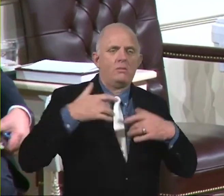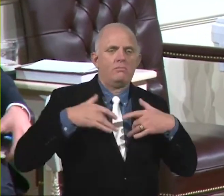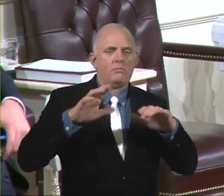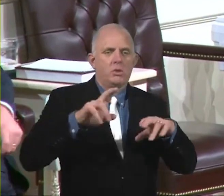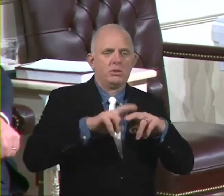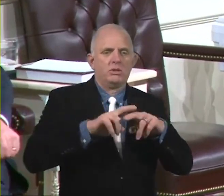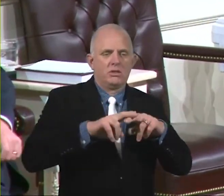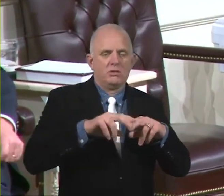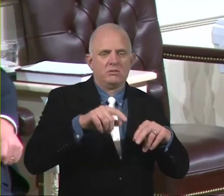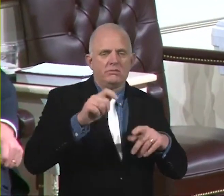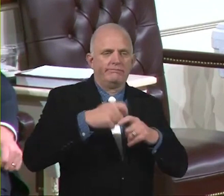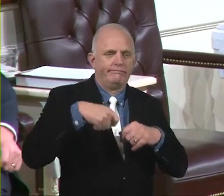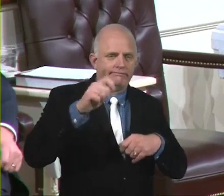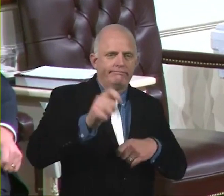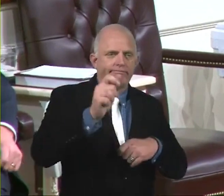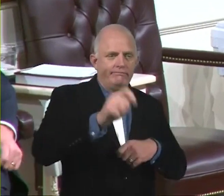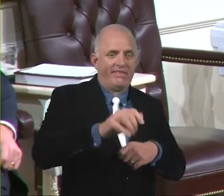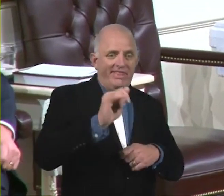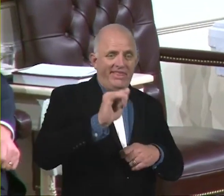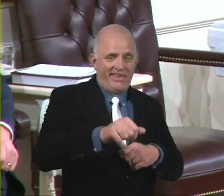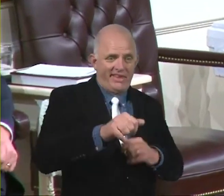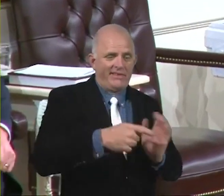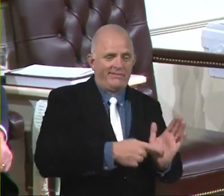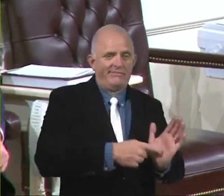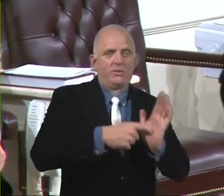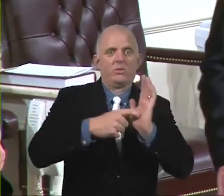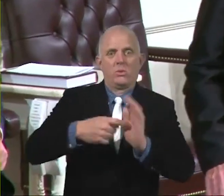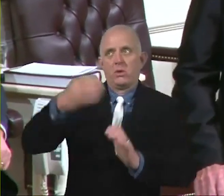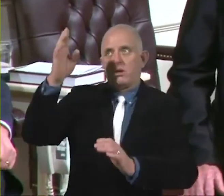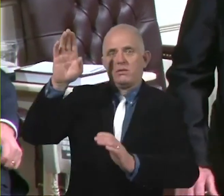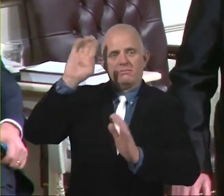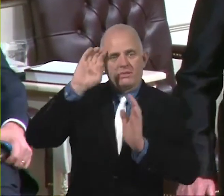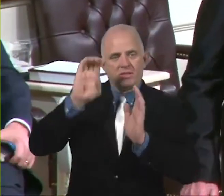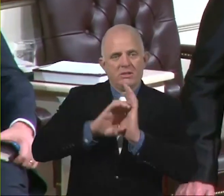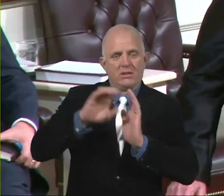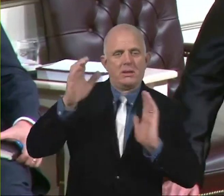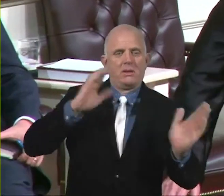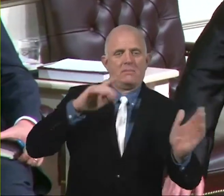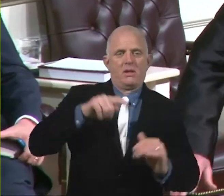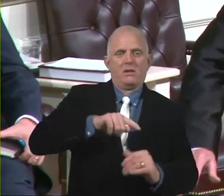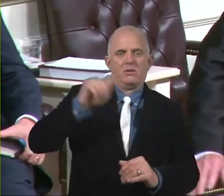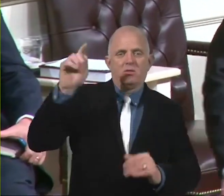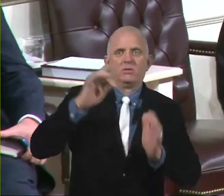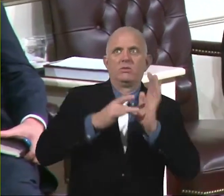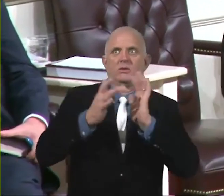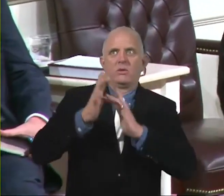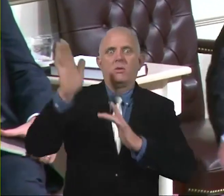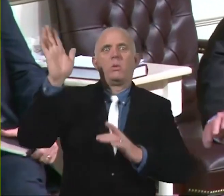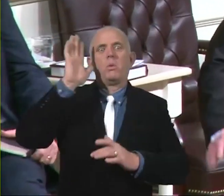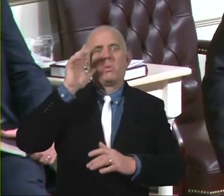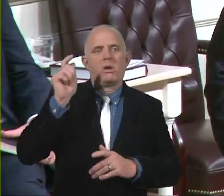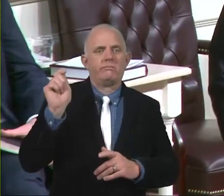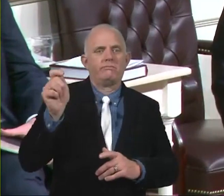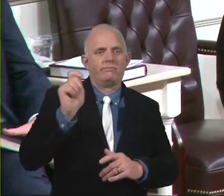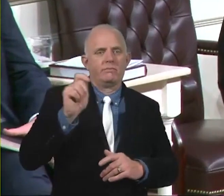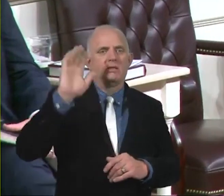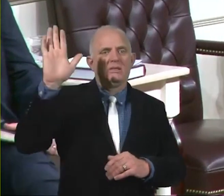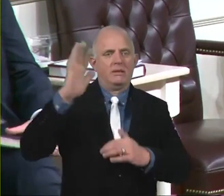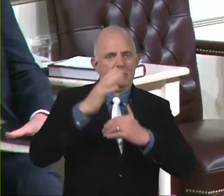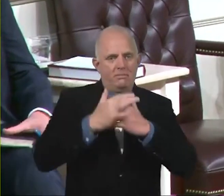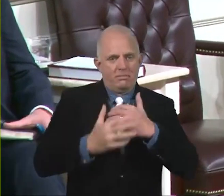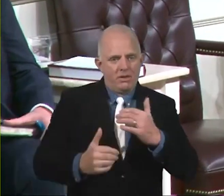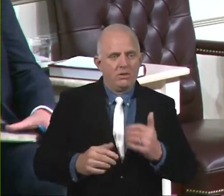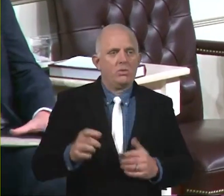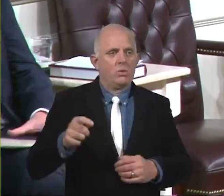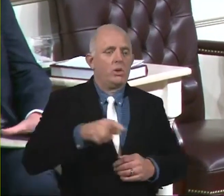was only a picture of the real one in heaven where Jesus offered his blood. And they would come and offer the blood of the Lamb